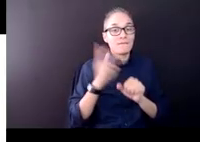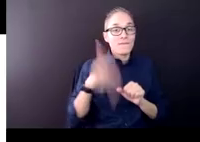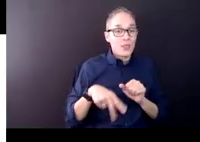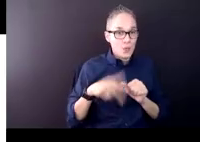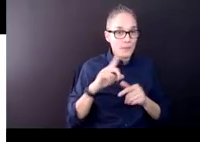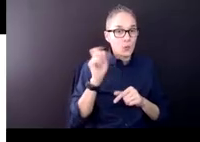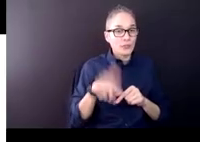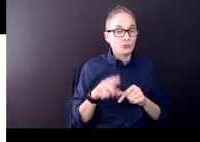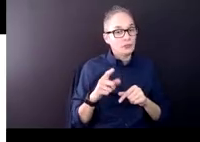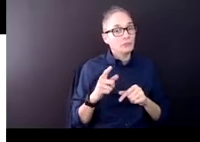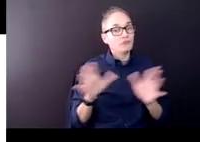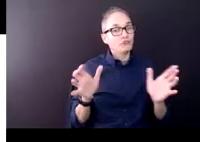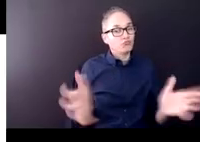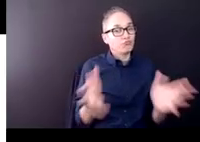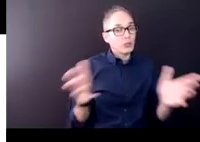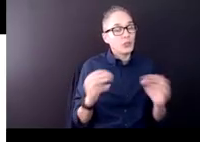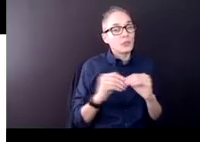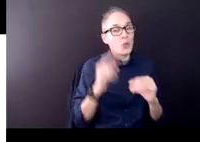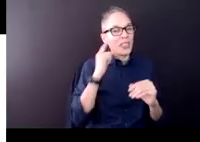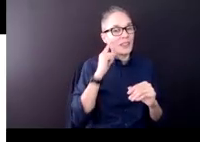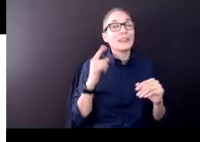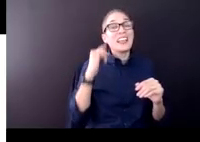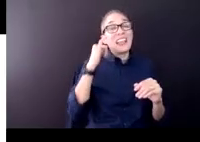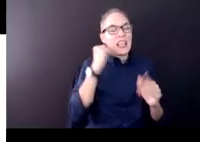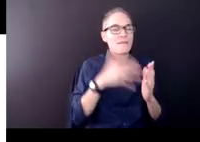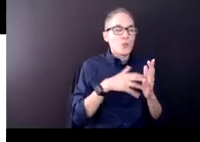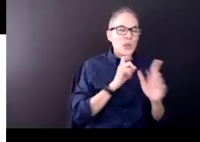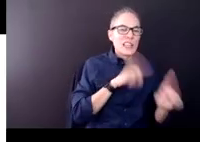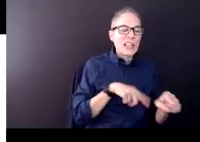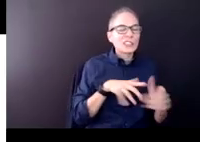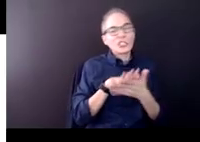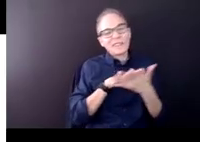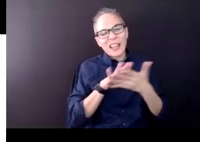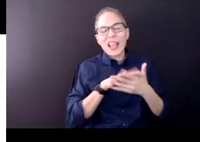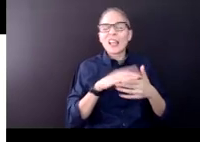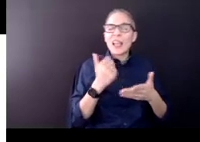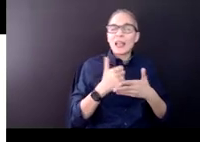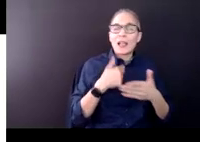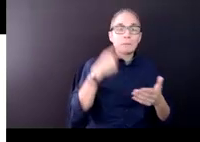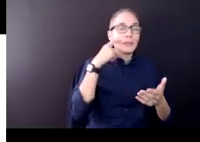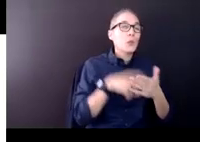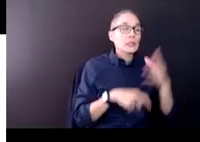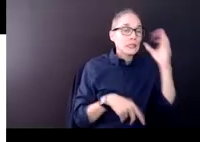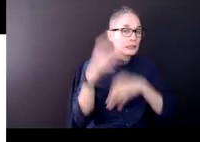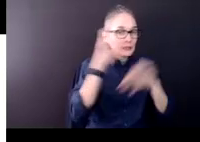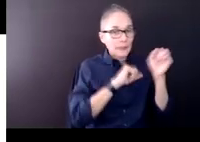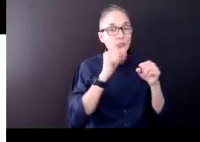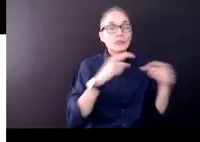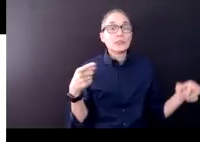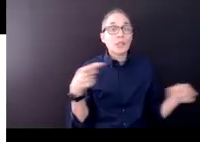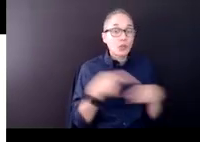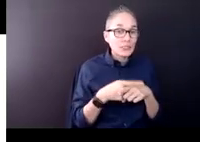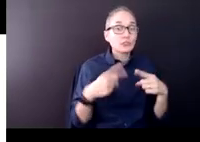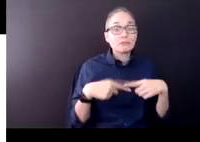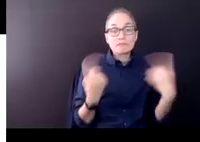thinking deeper. Push back gently if my reasoning is weak, vague, or one-sided. Help me notice assumptions, contradictions, missing